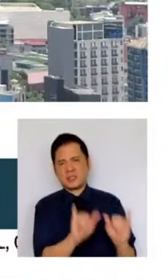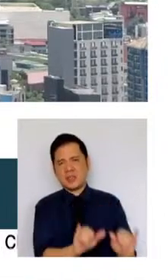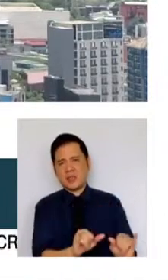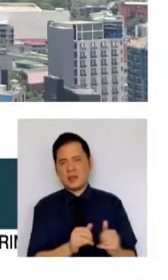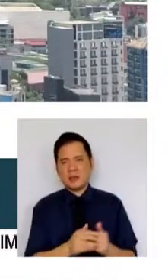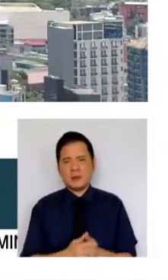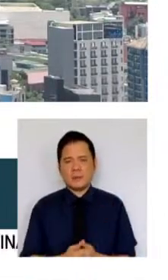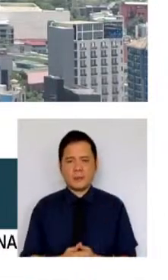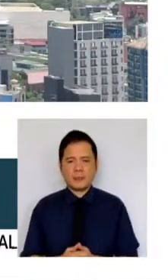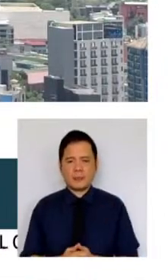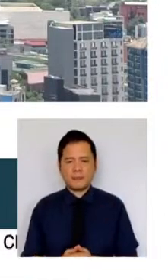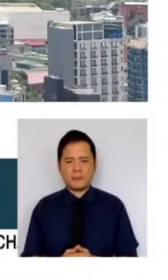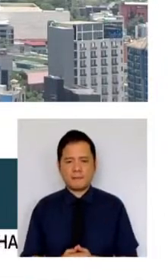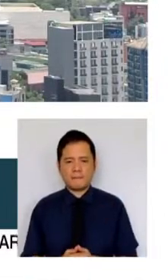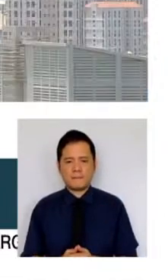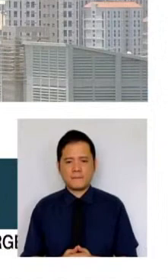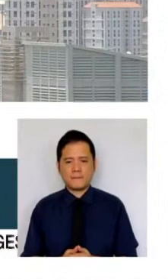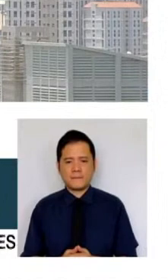subject to